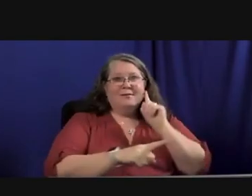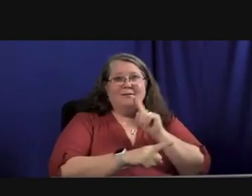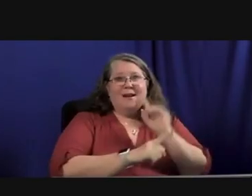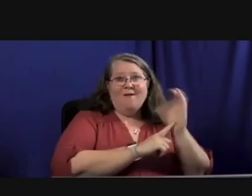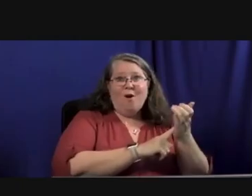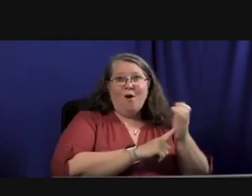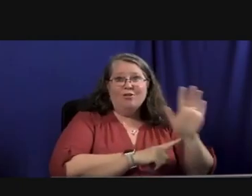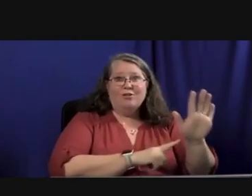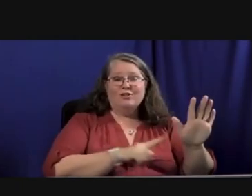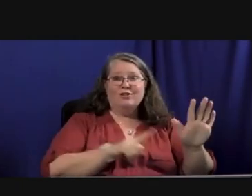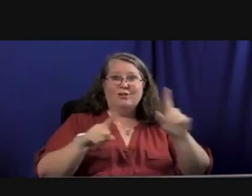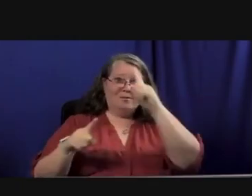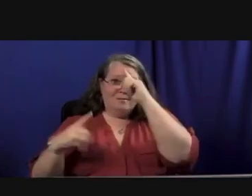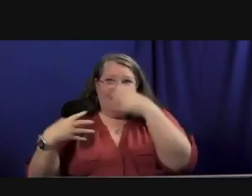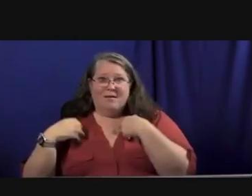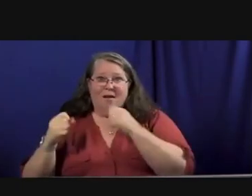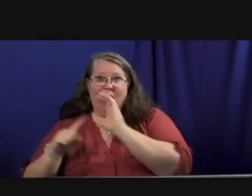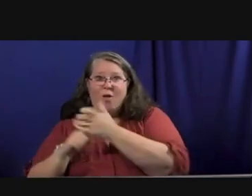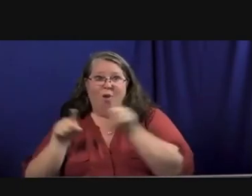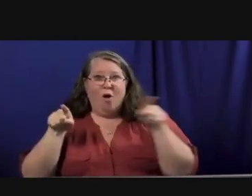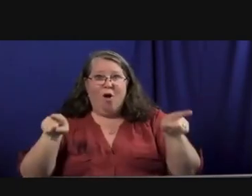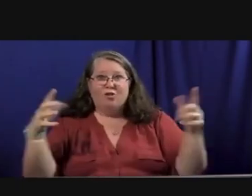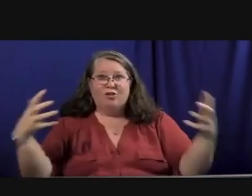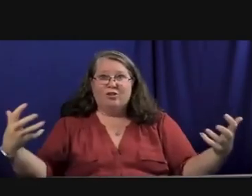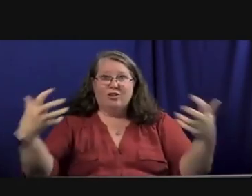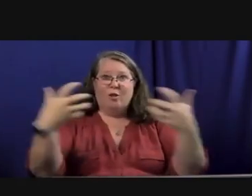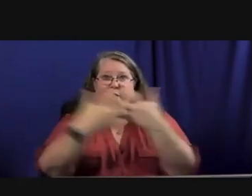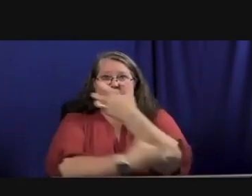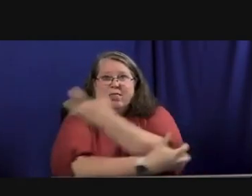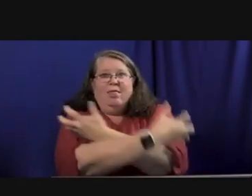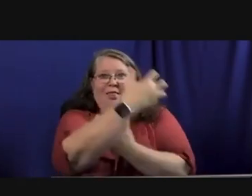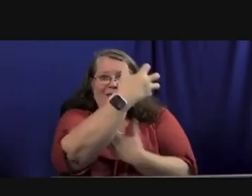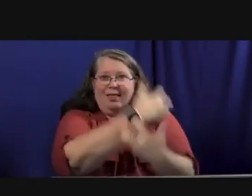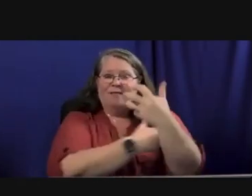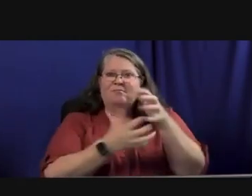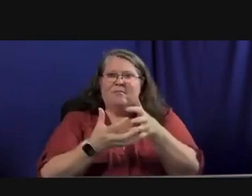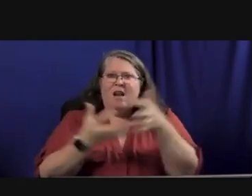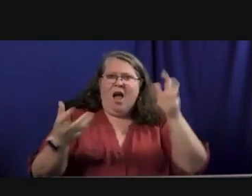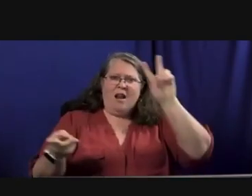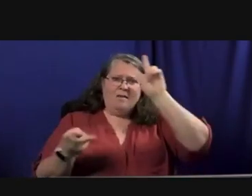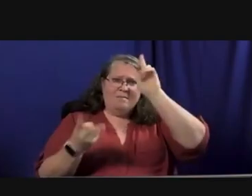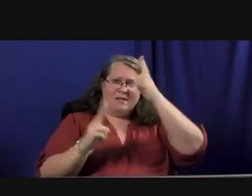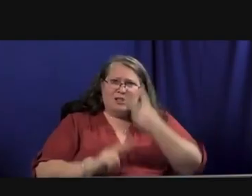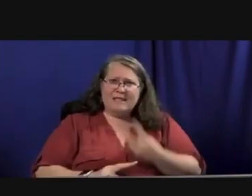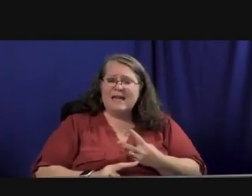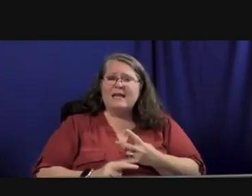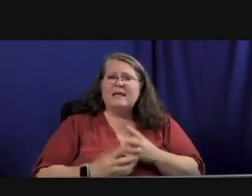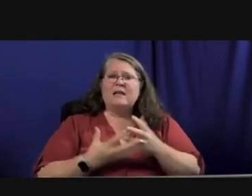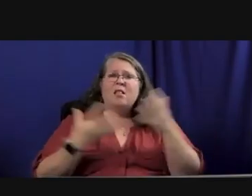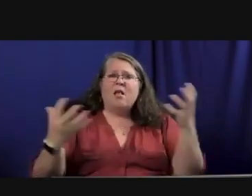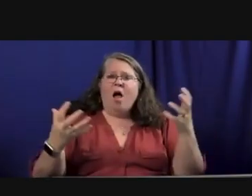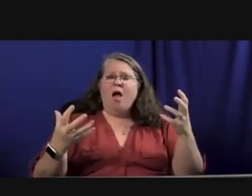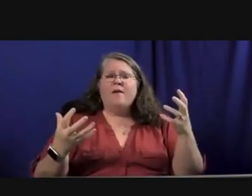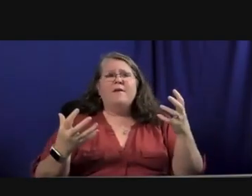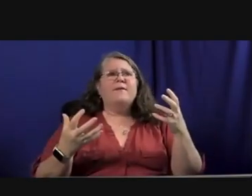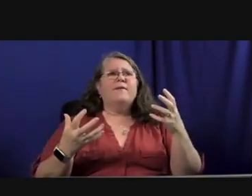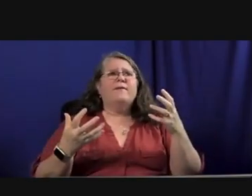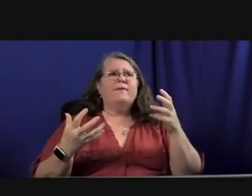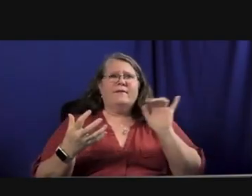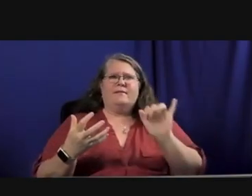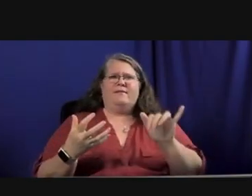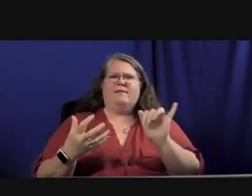to one. Again, thinking about mental health culture and deaf culture, they clash. There's a lot